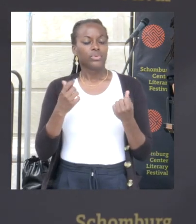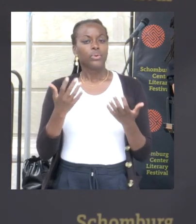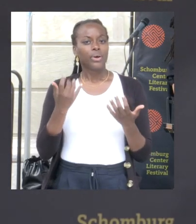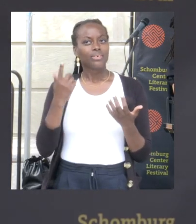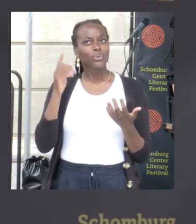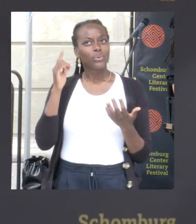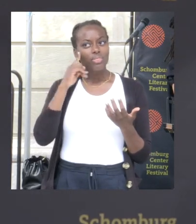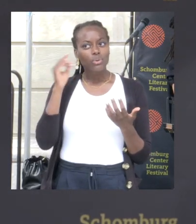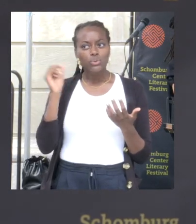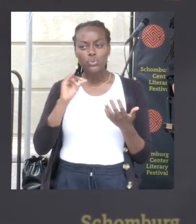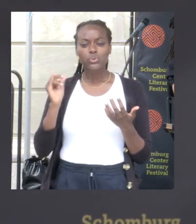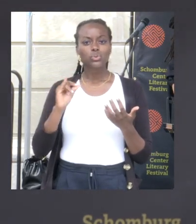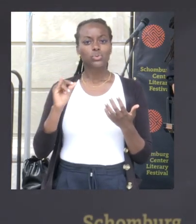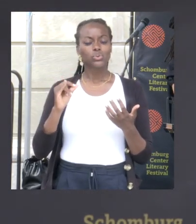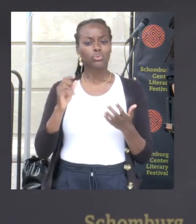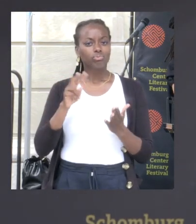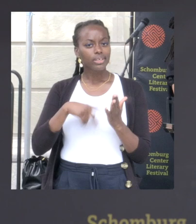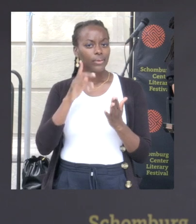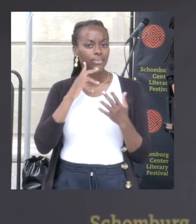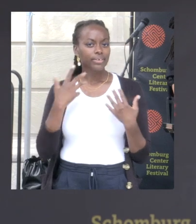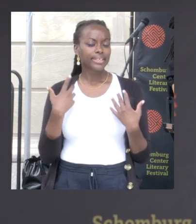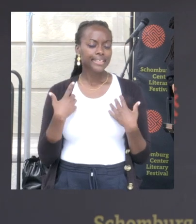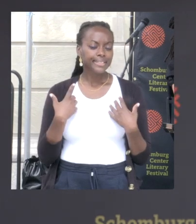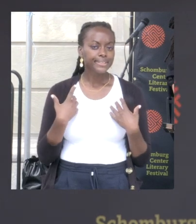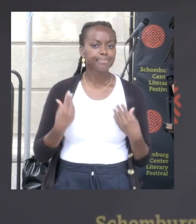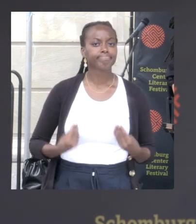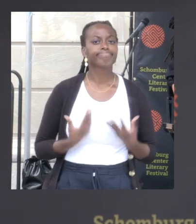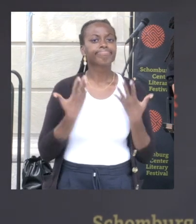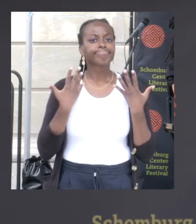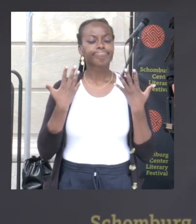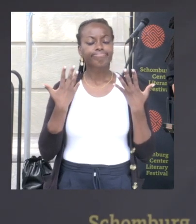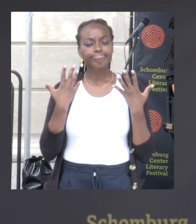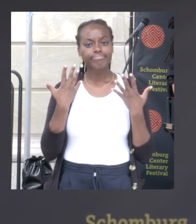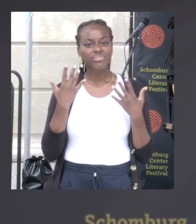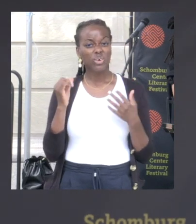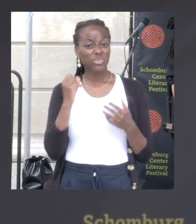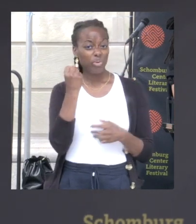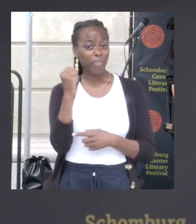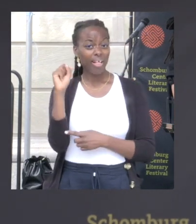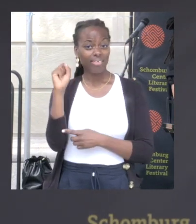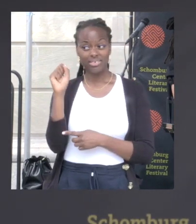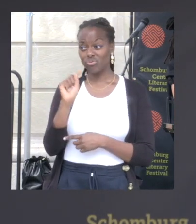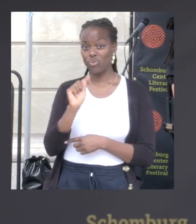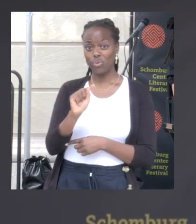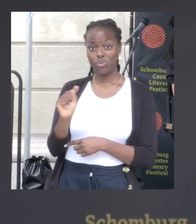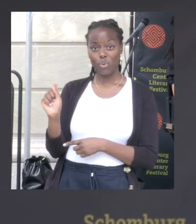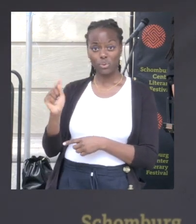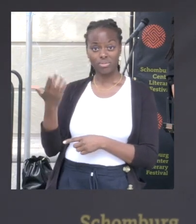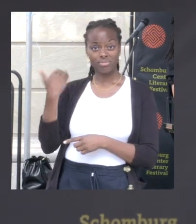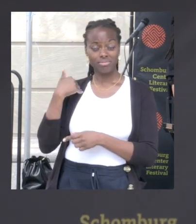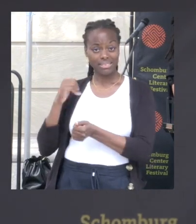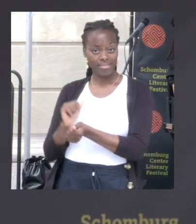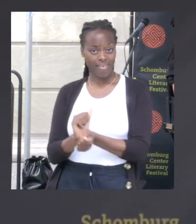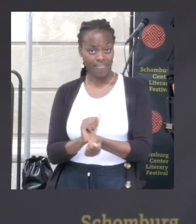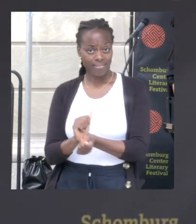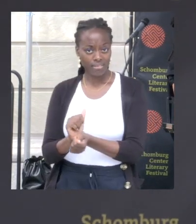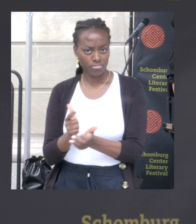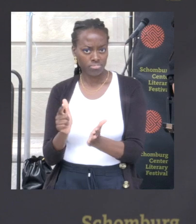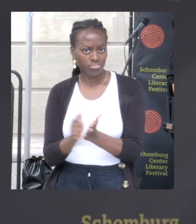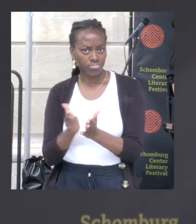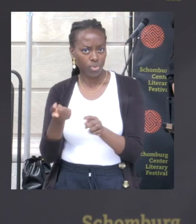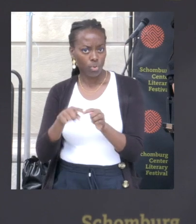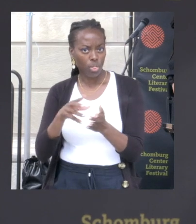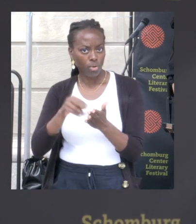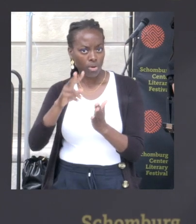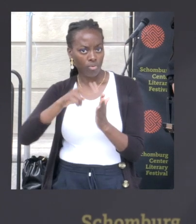you know, for those who were enslaved at a period of time, you weren't allowed to learn how to read. You weren't allowed to choose the kind of information that you wanted to take